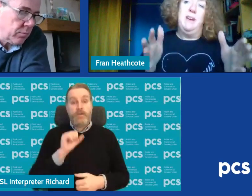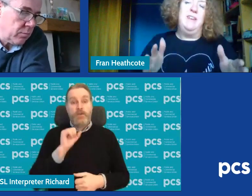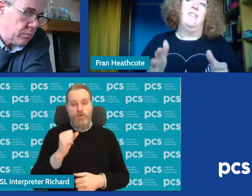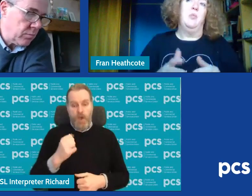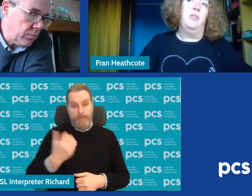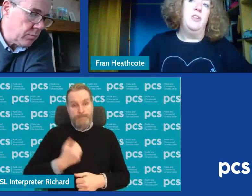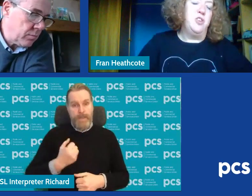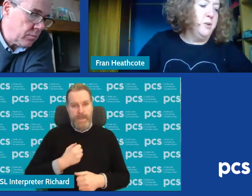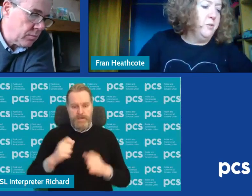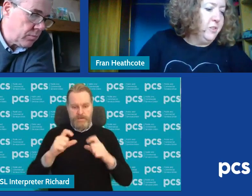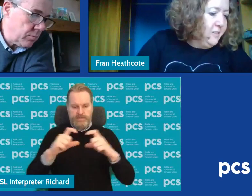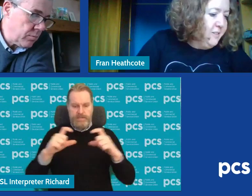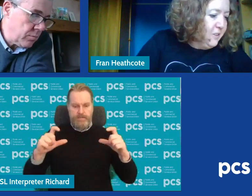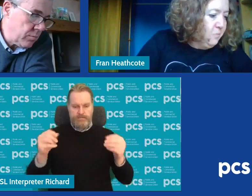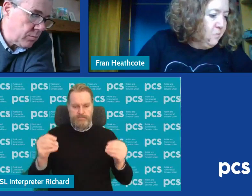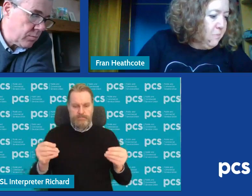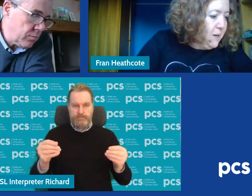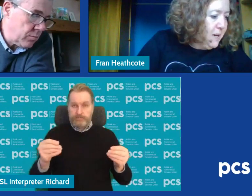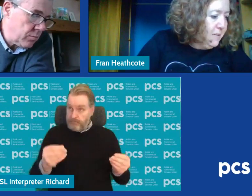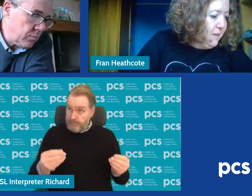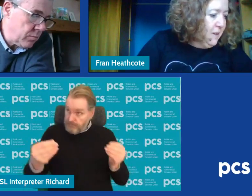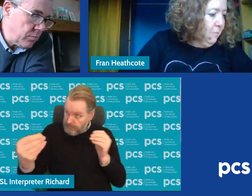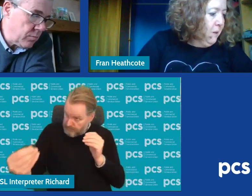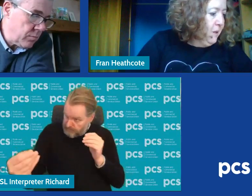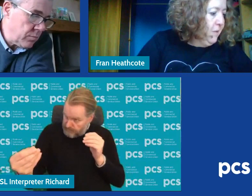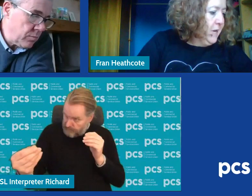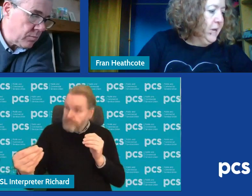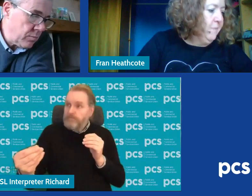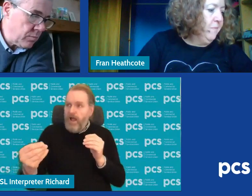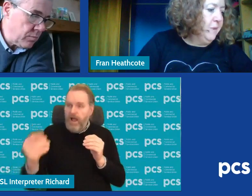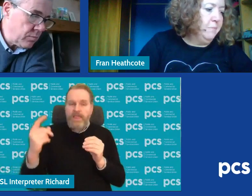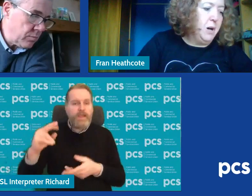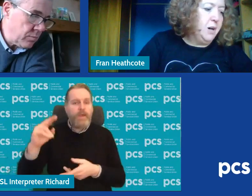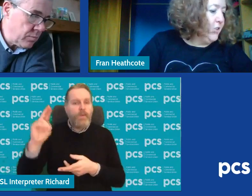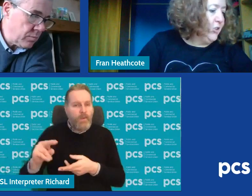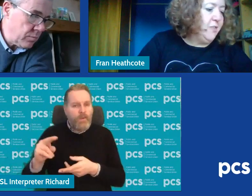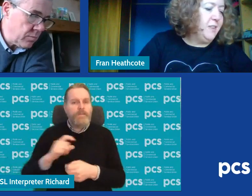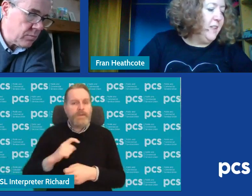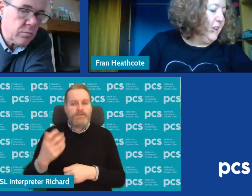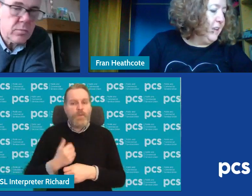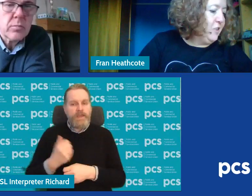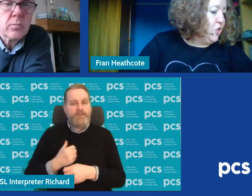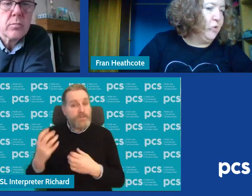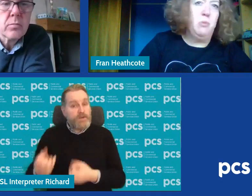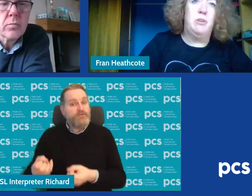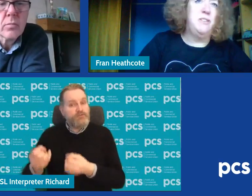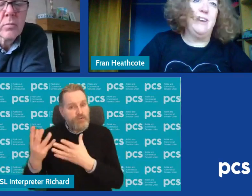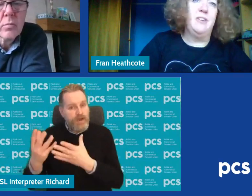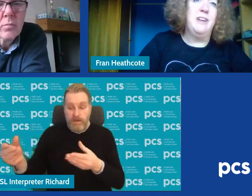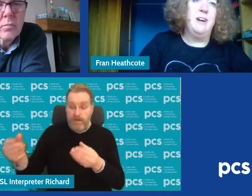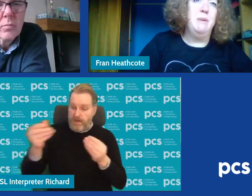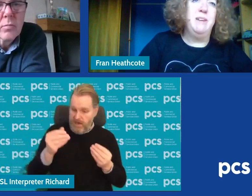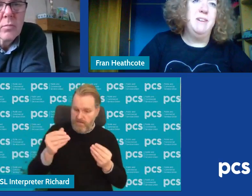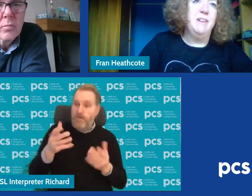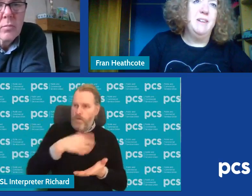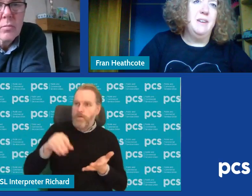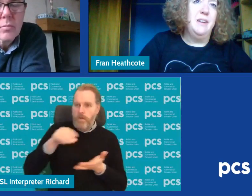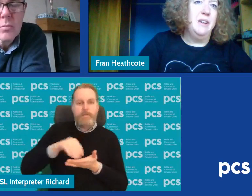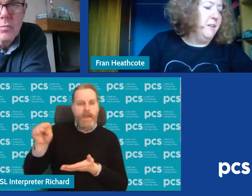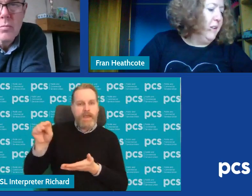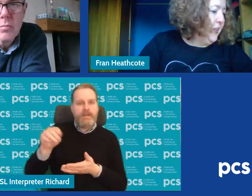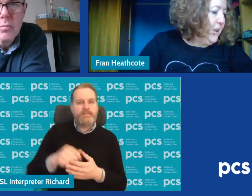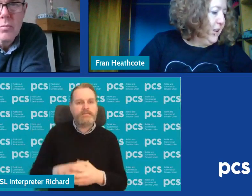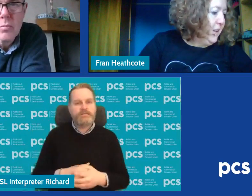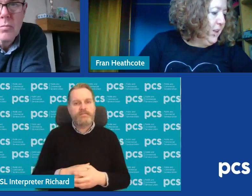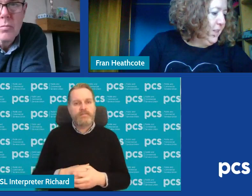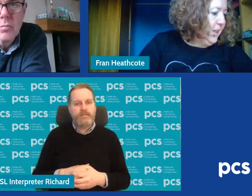up is the one that shows the deduction being made. But Mark, I don't know if there's anything additional you want to say on that. I mean, you